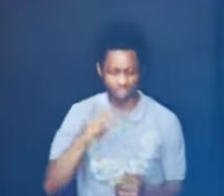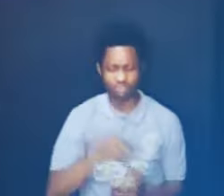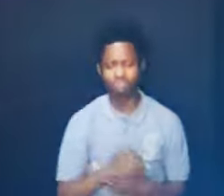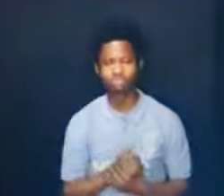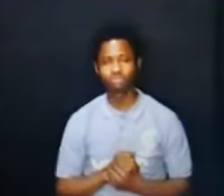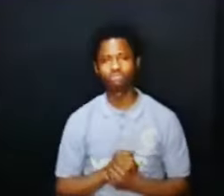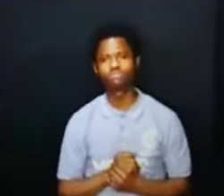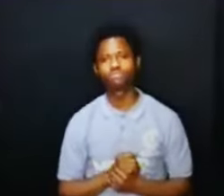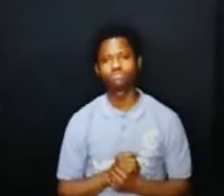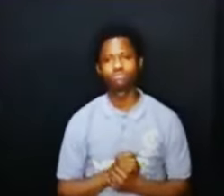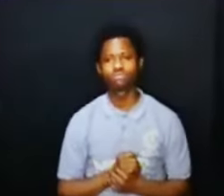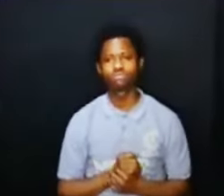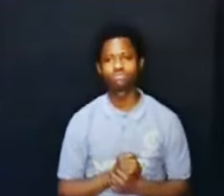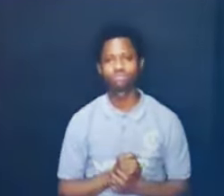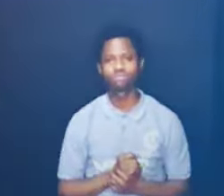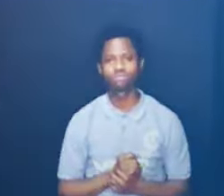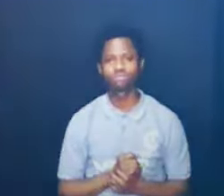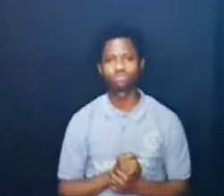ah